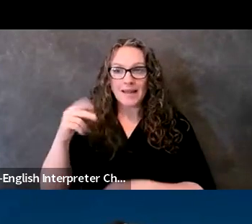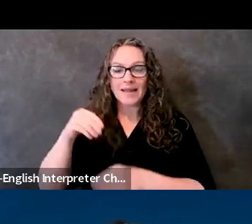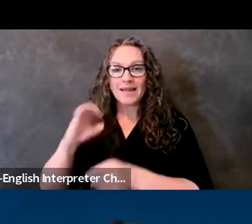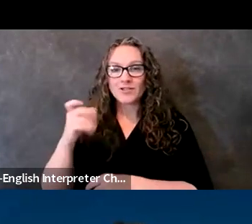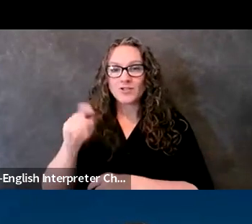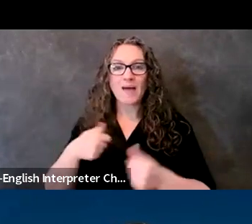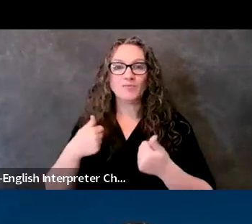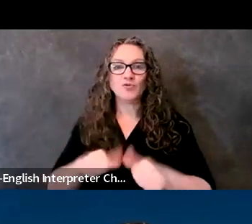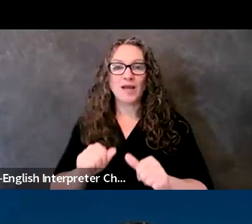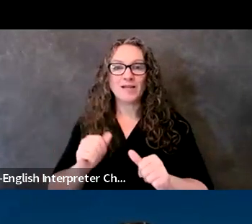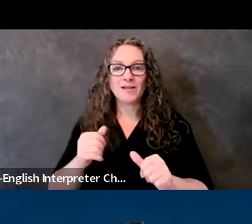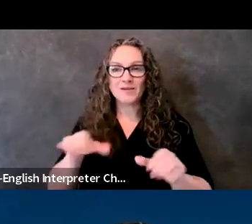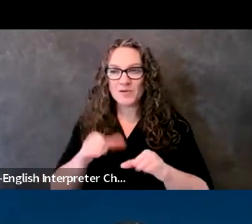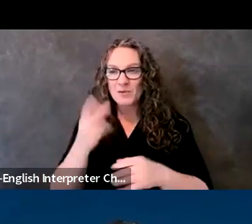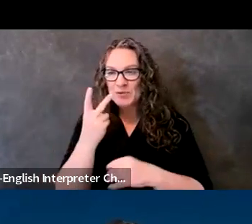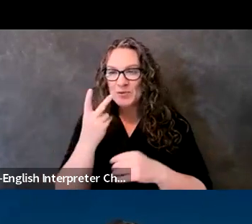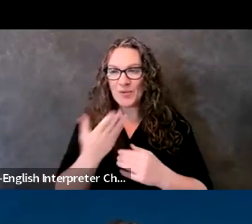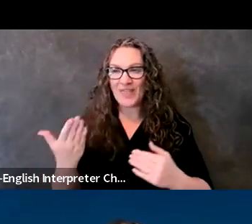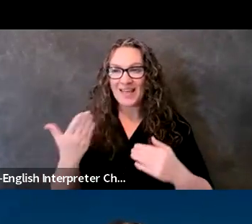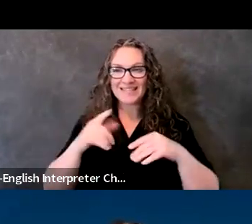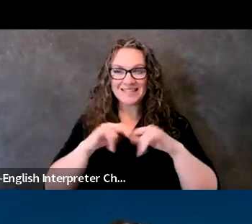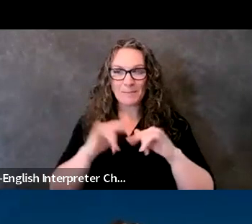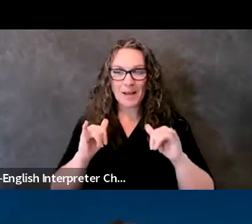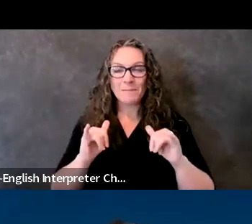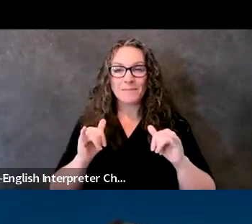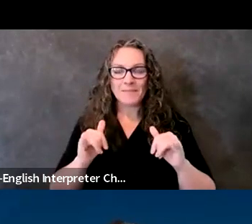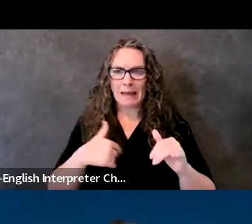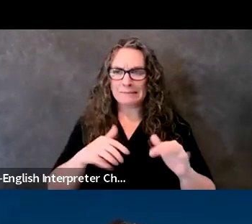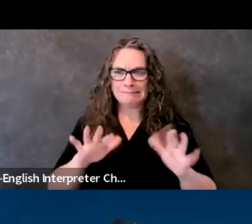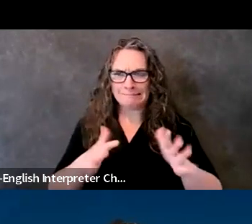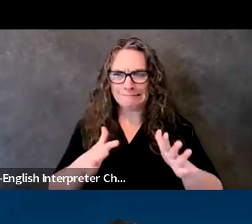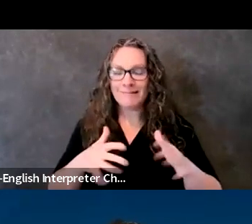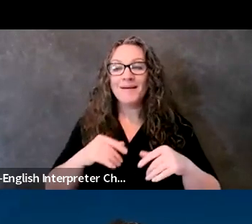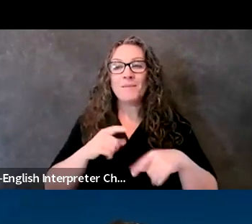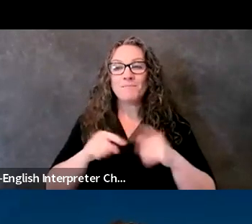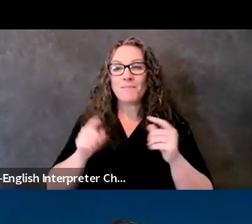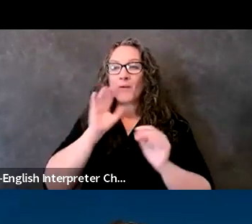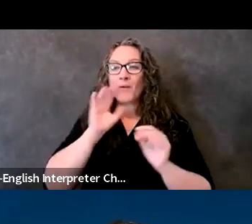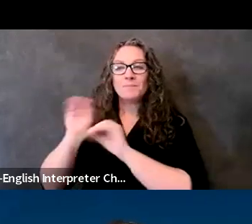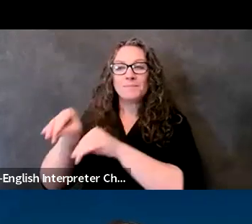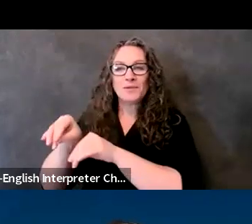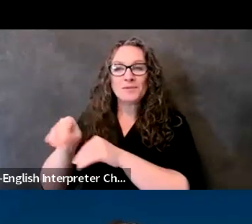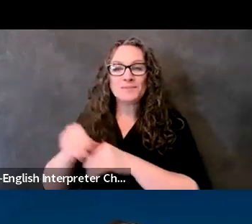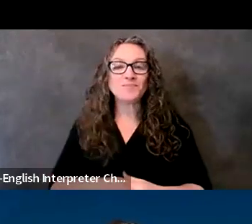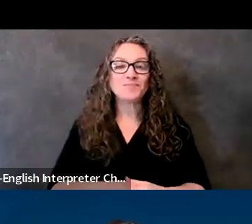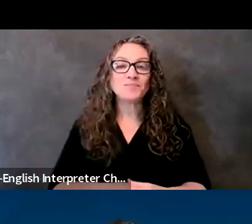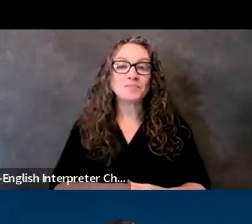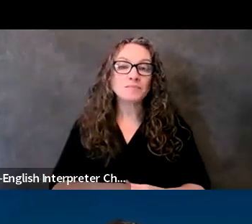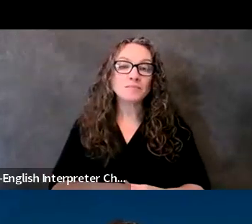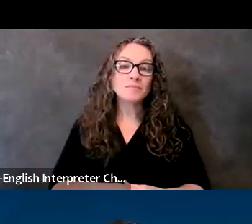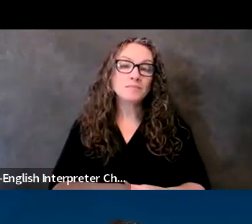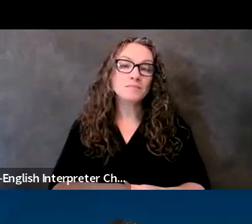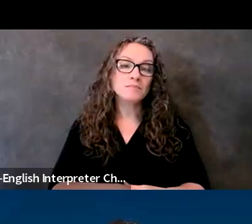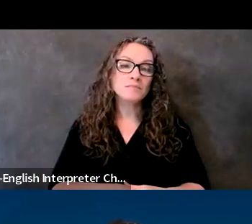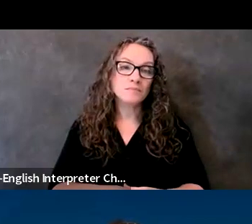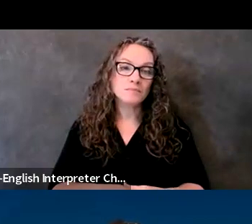at once. I'm not very good at that. But we'll get that out. In addition, you know, I think it's important for